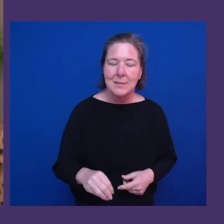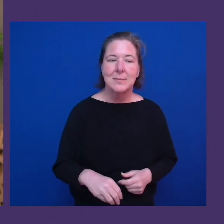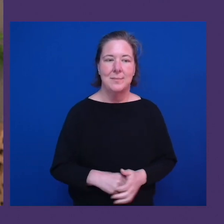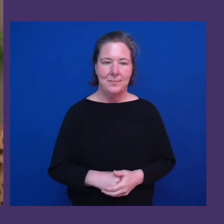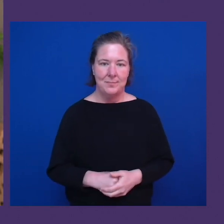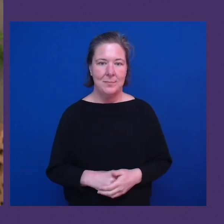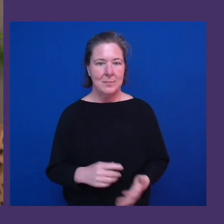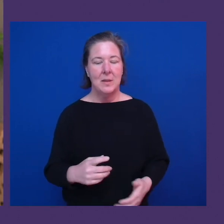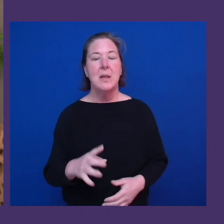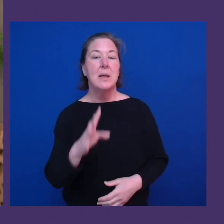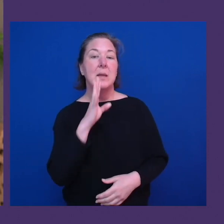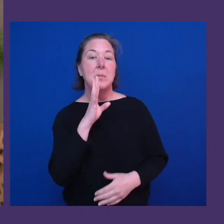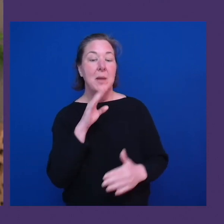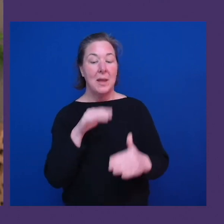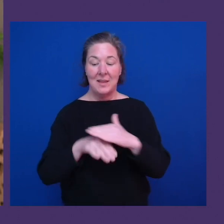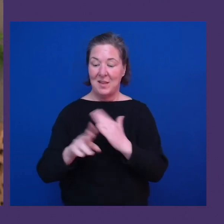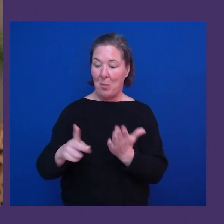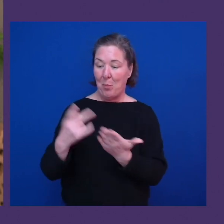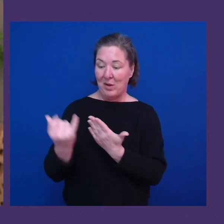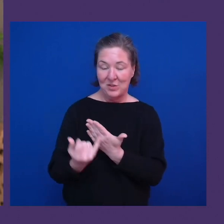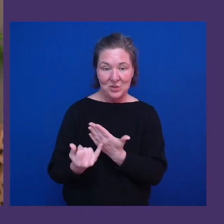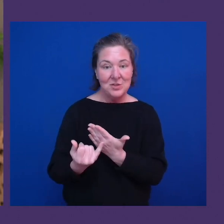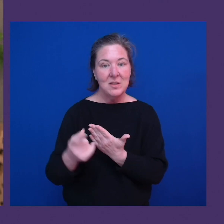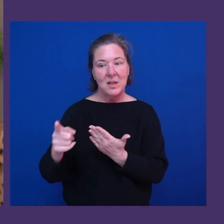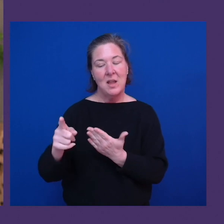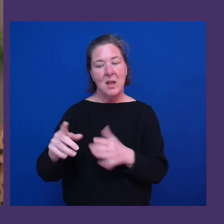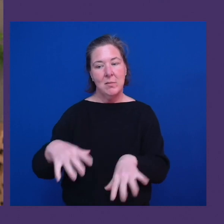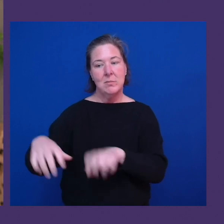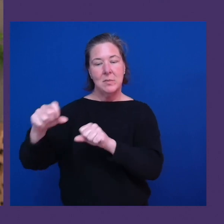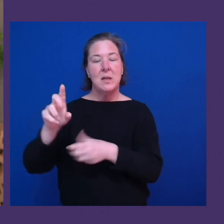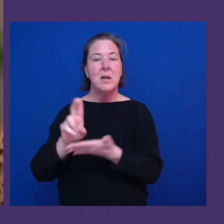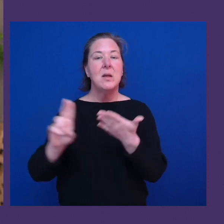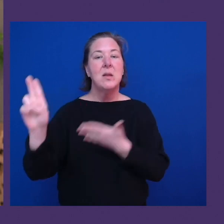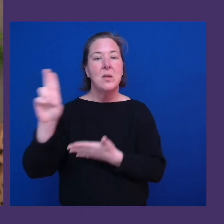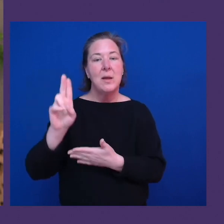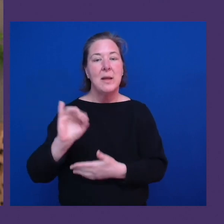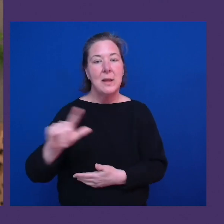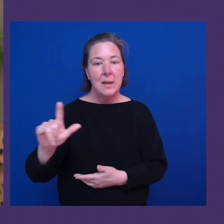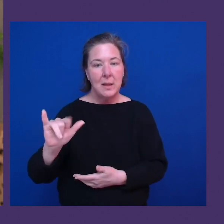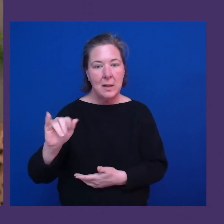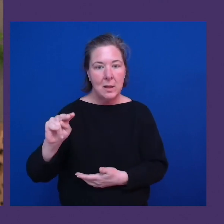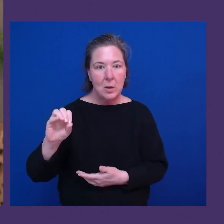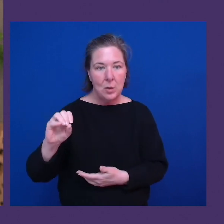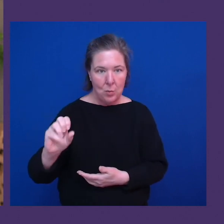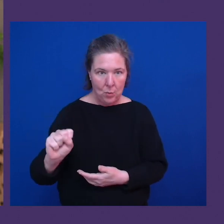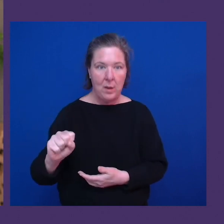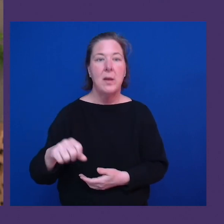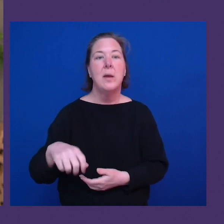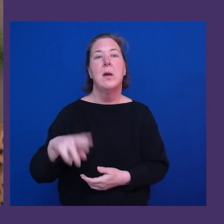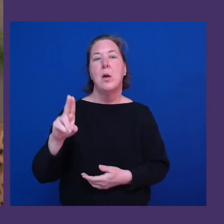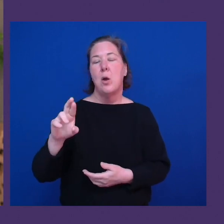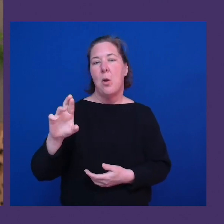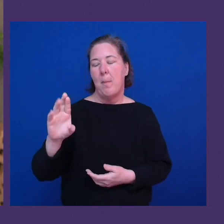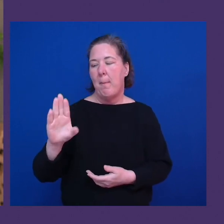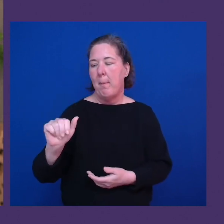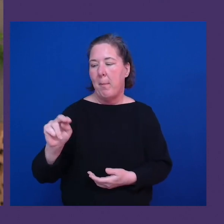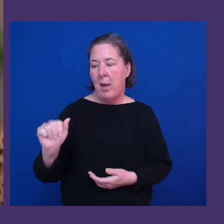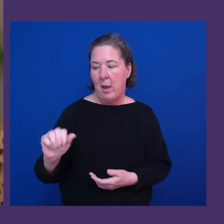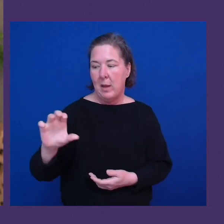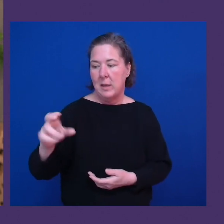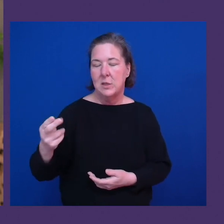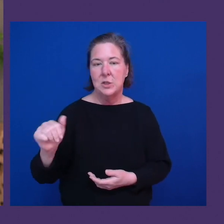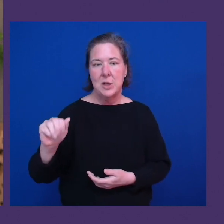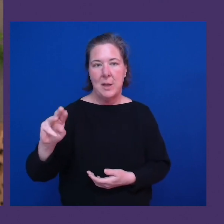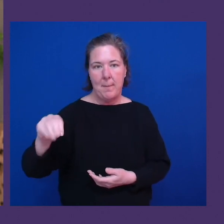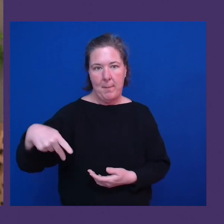Speech Accessibility Project is a project hosted at the University of Illinois Urbana-Champaign. And now, from the University